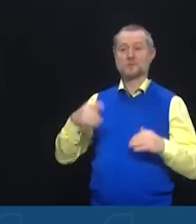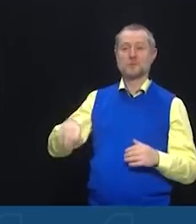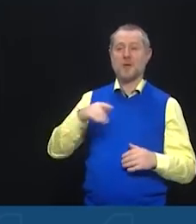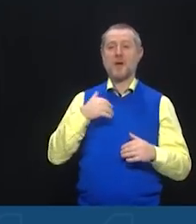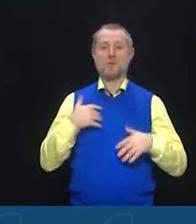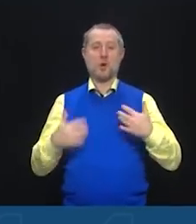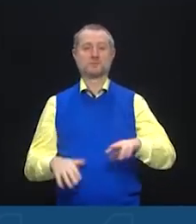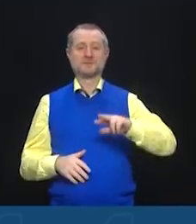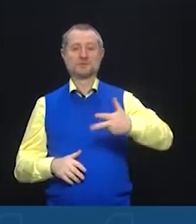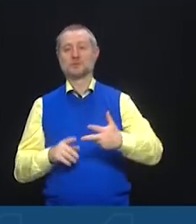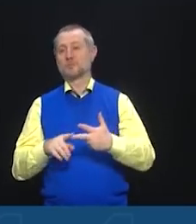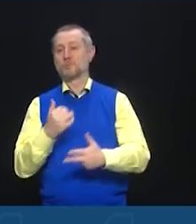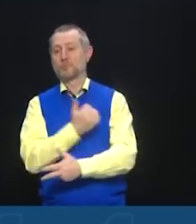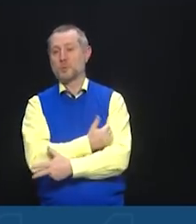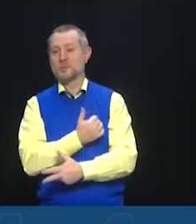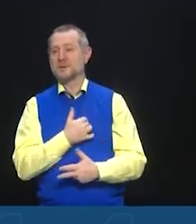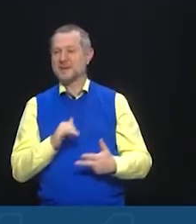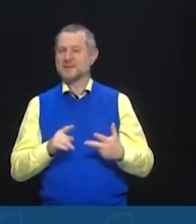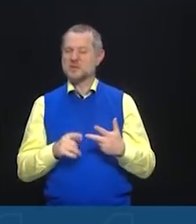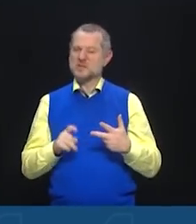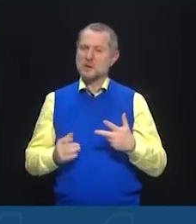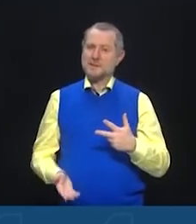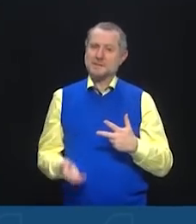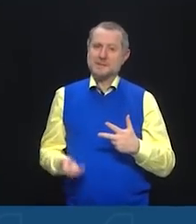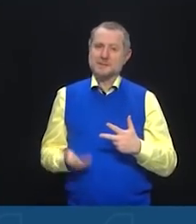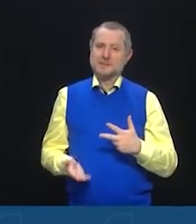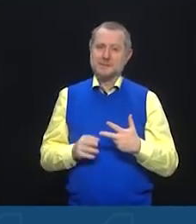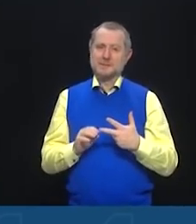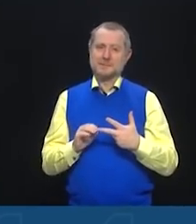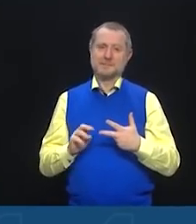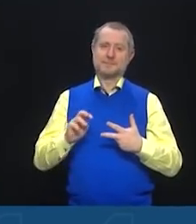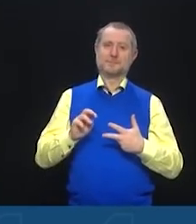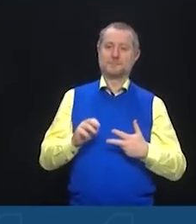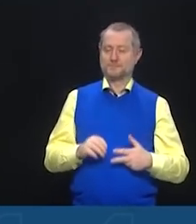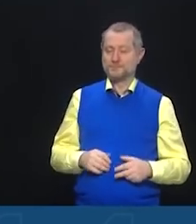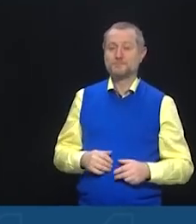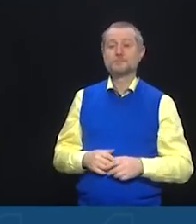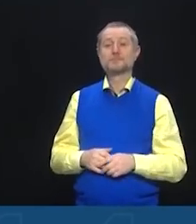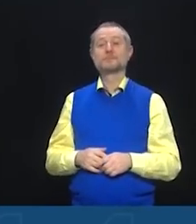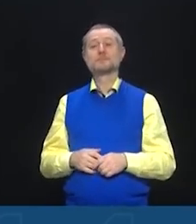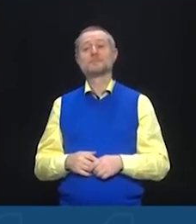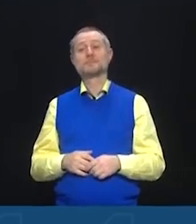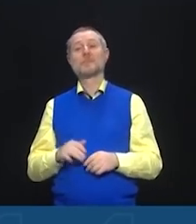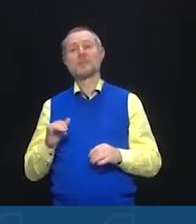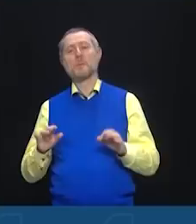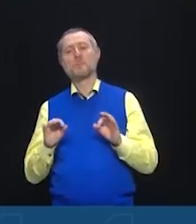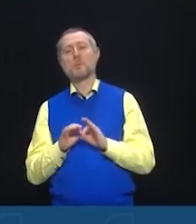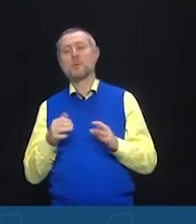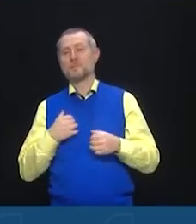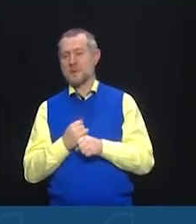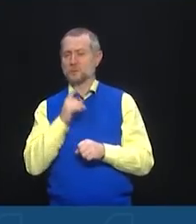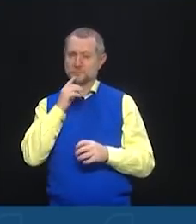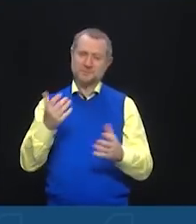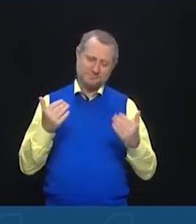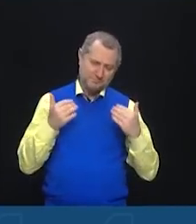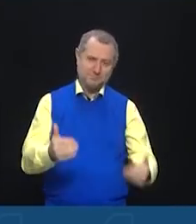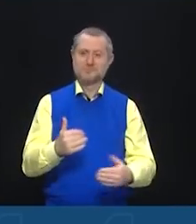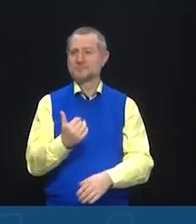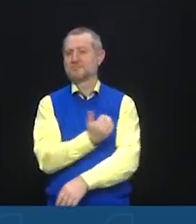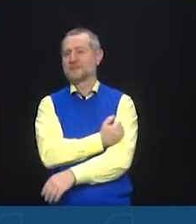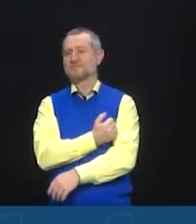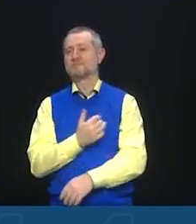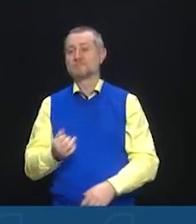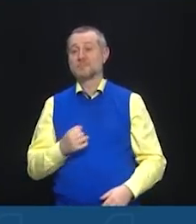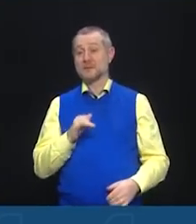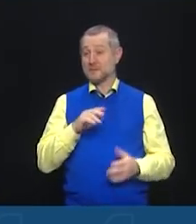need that proportion to go up. It's really important to still keep talking about the importance of vaccination. Thank you. What you just said, is it still